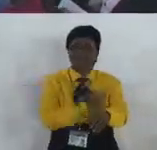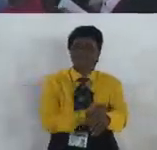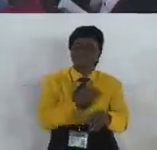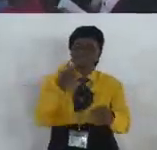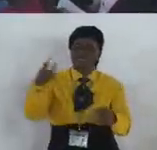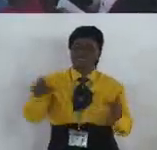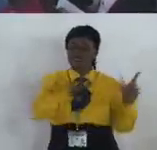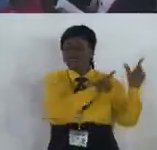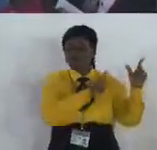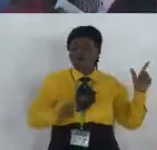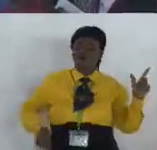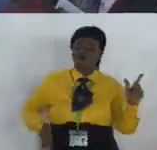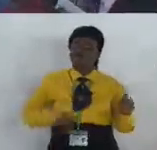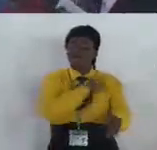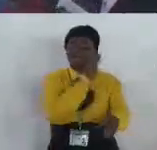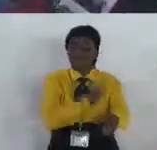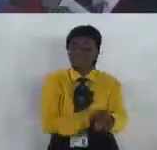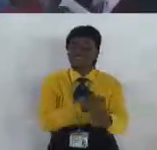Lord mighty in battle.